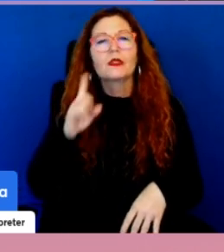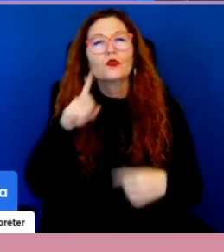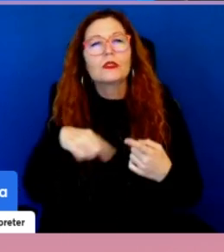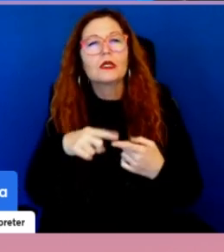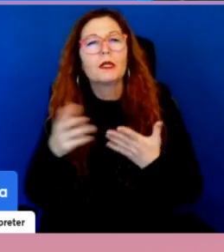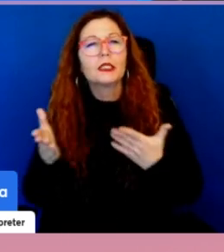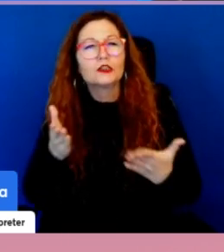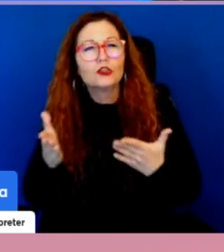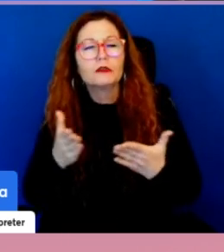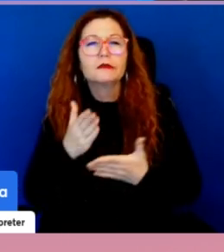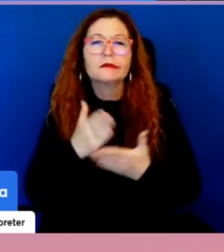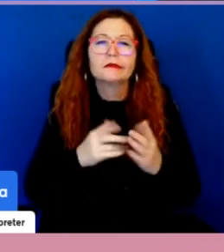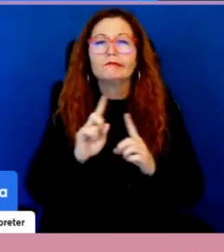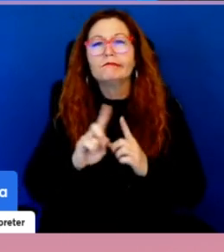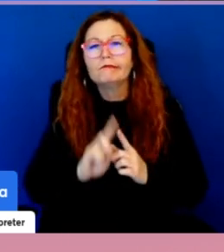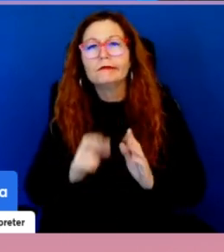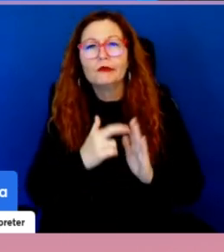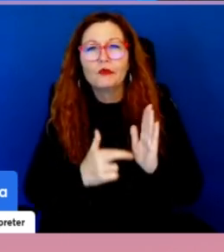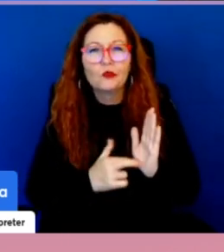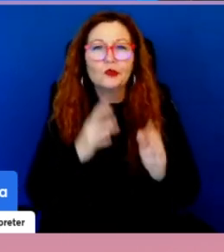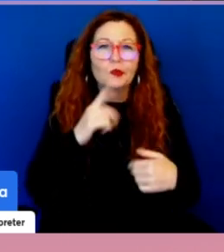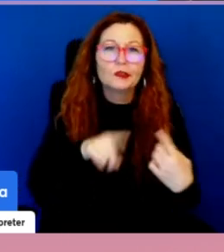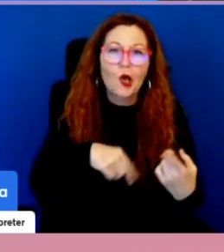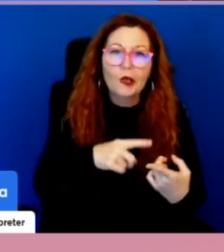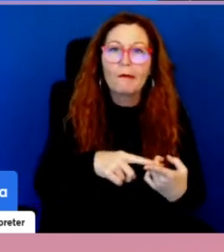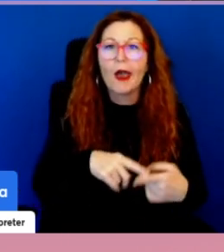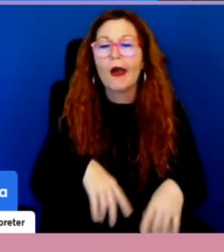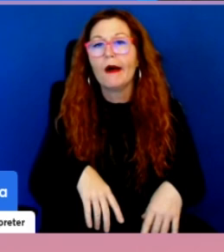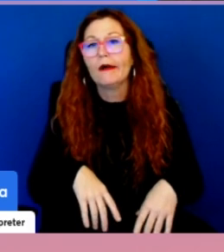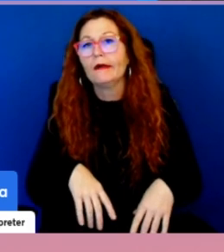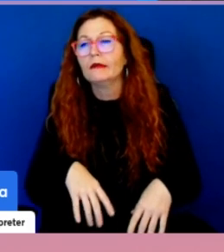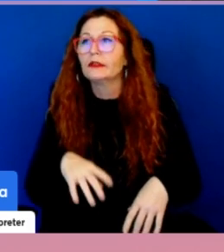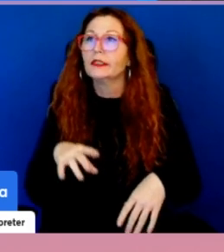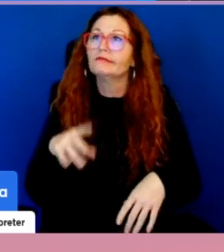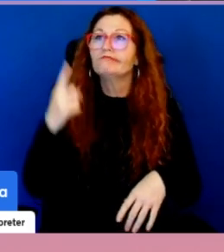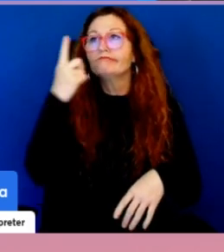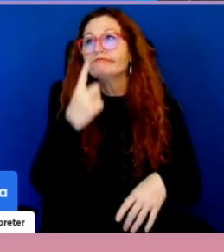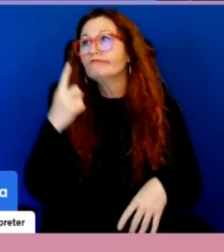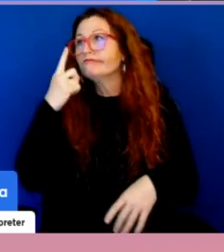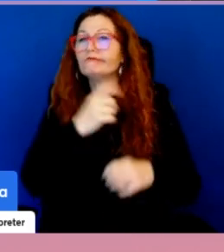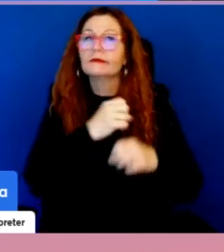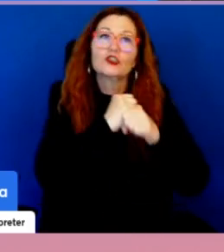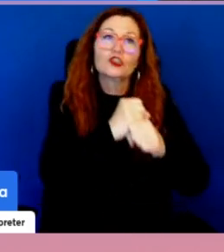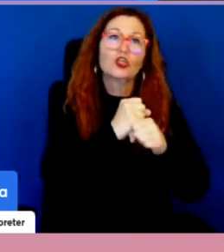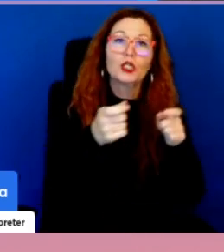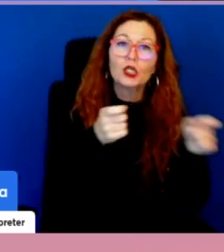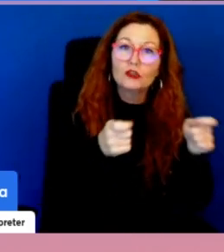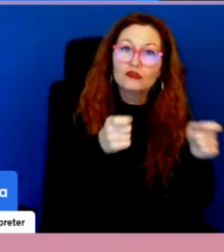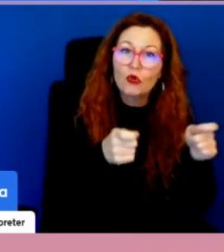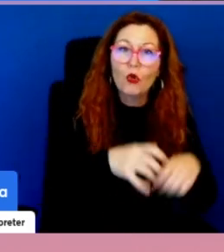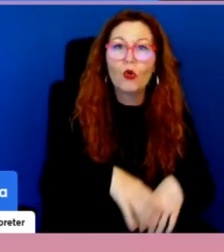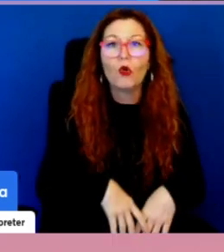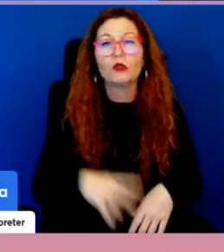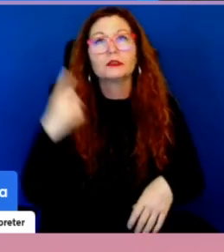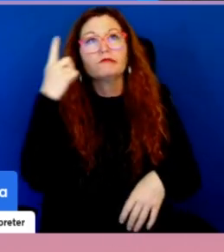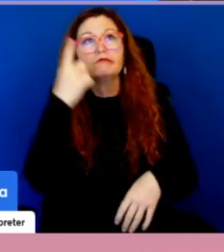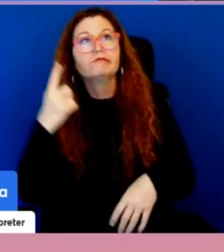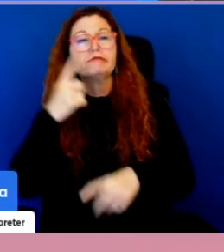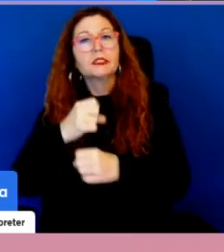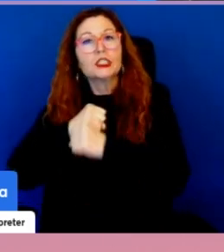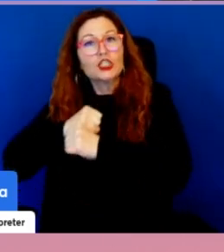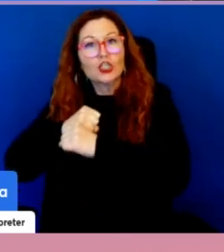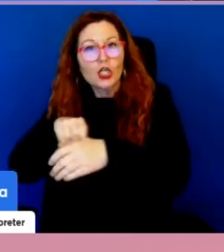about. We could definitely pull console in and talk about some of the security controls it offers. We could pull in boundary and talk about some of the secure access that it